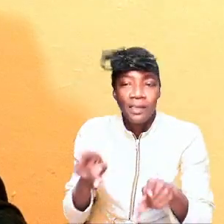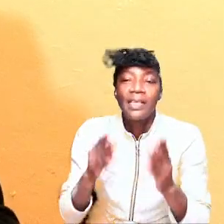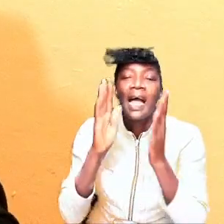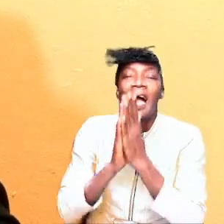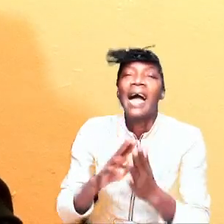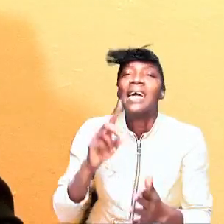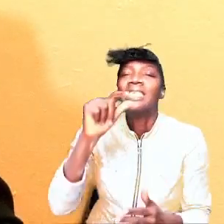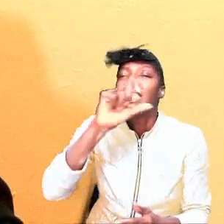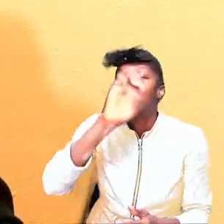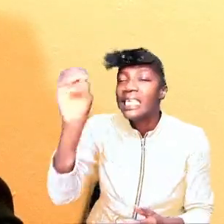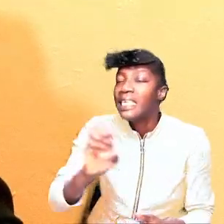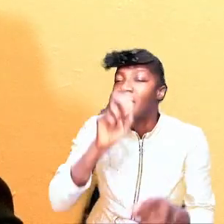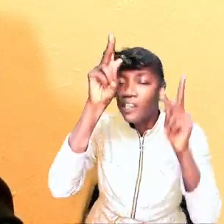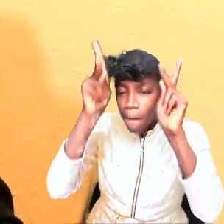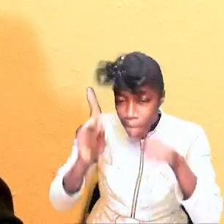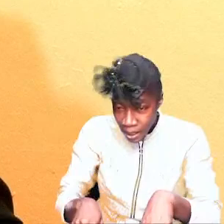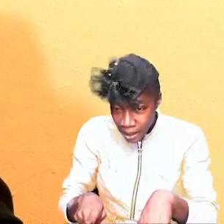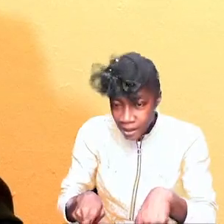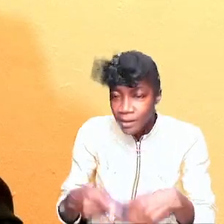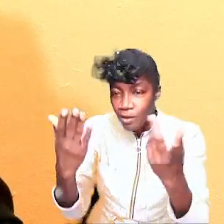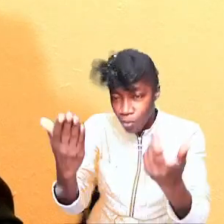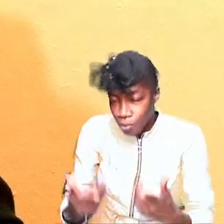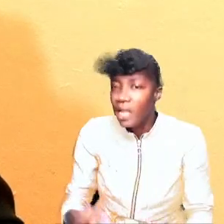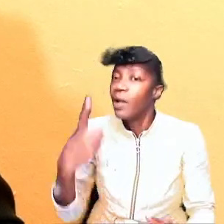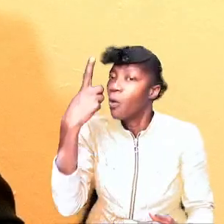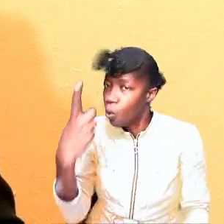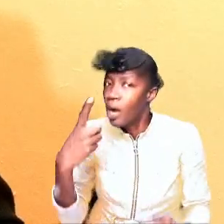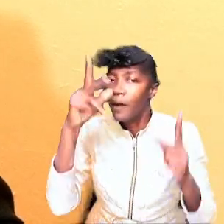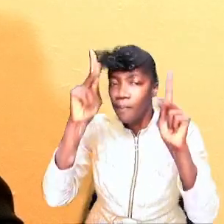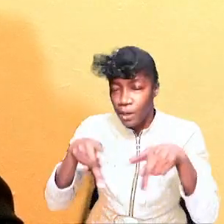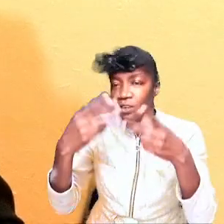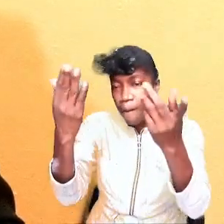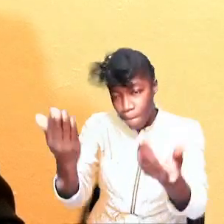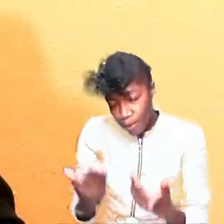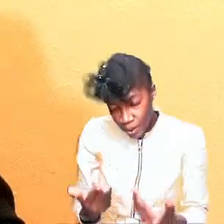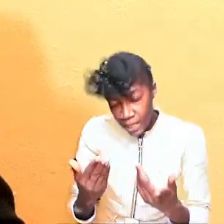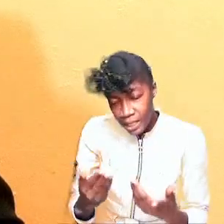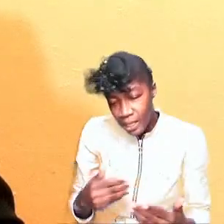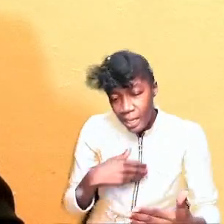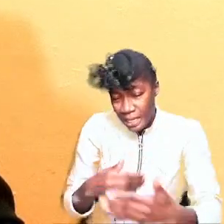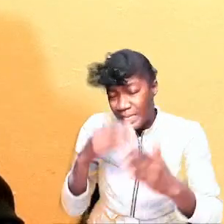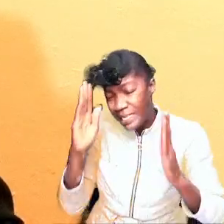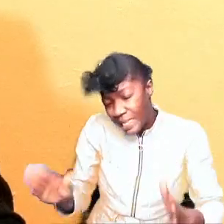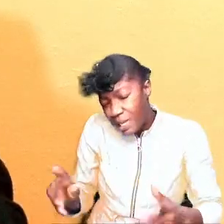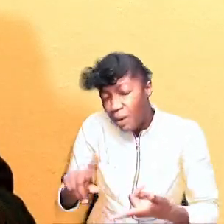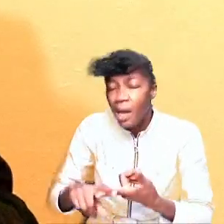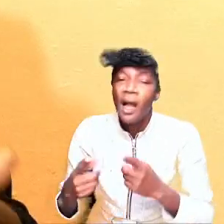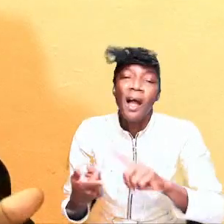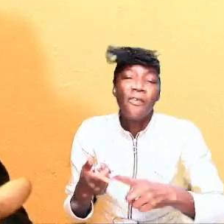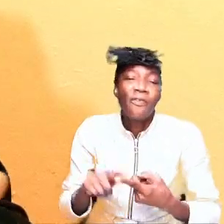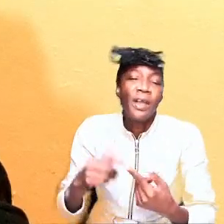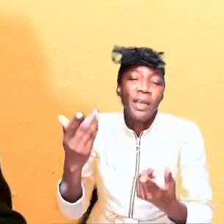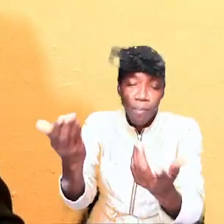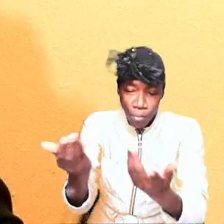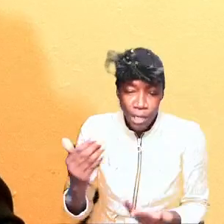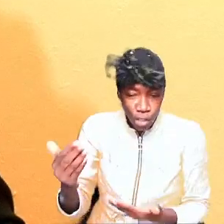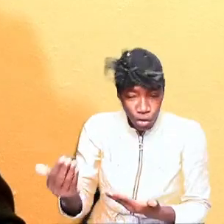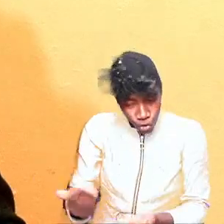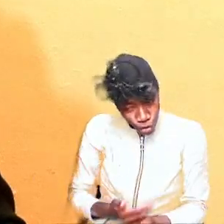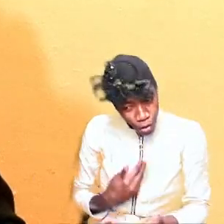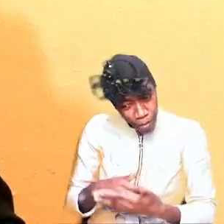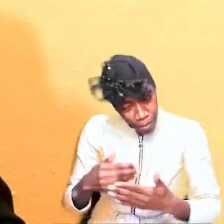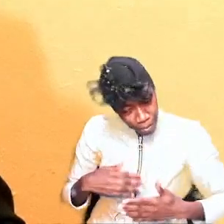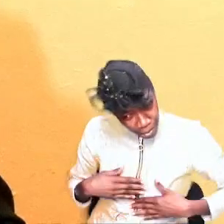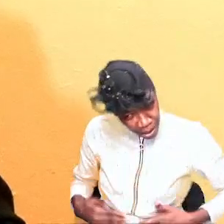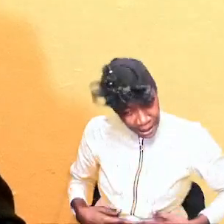to bring a person, bring an individual, bring a neighbor, bring a friend, bring somebody, and let